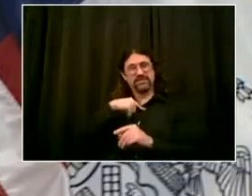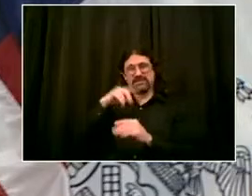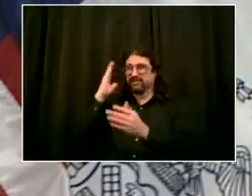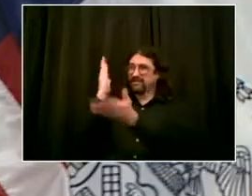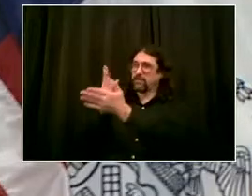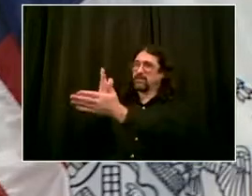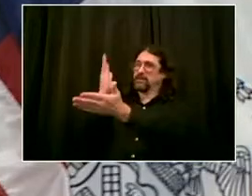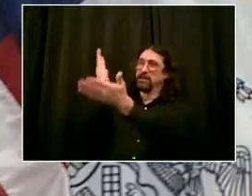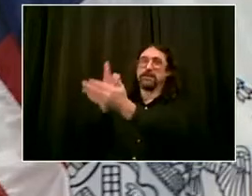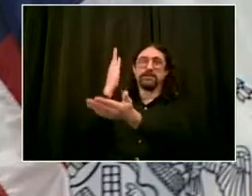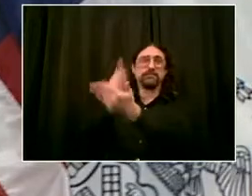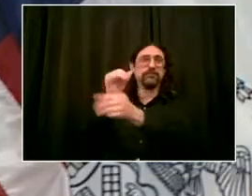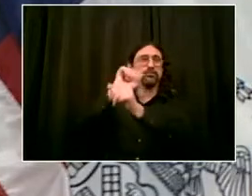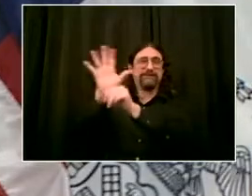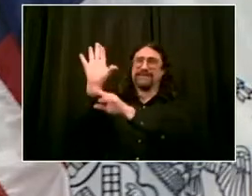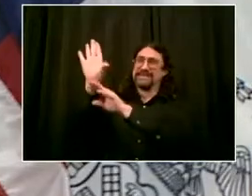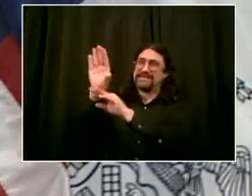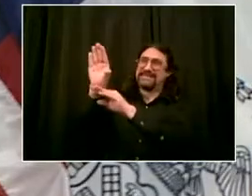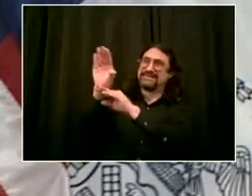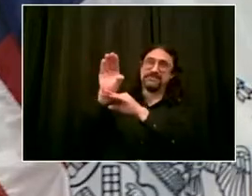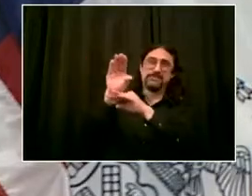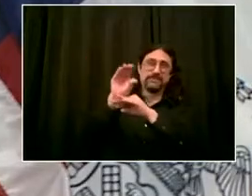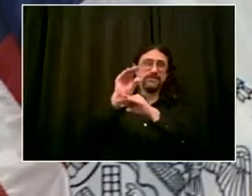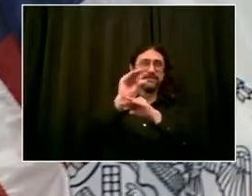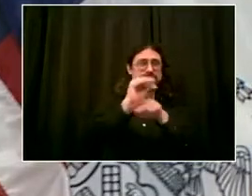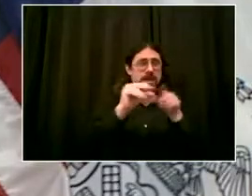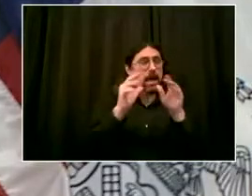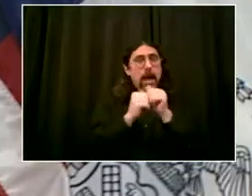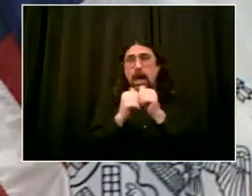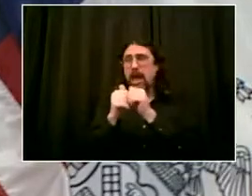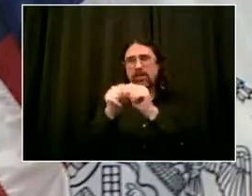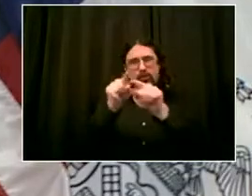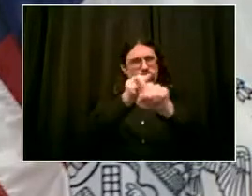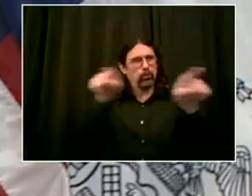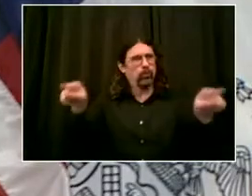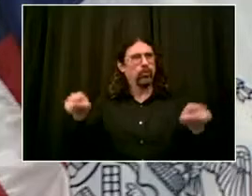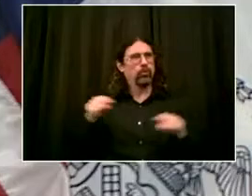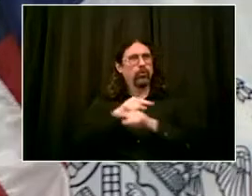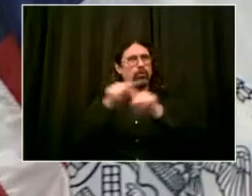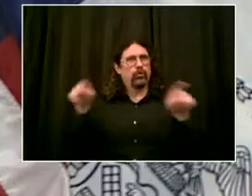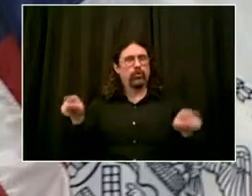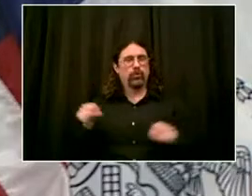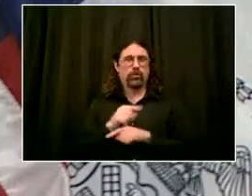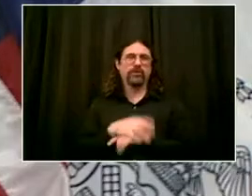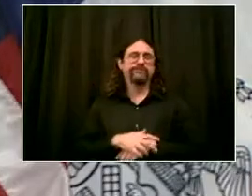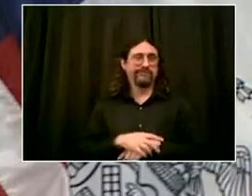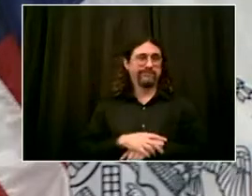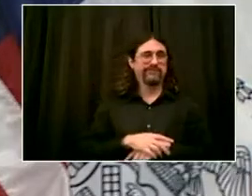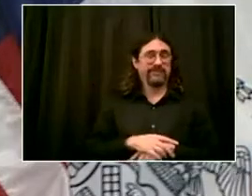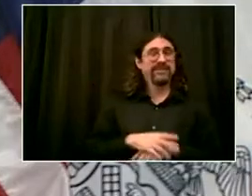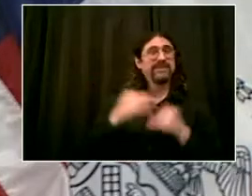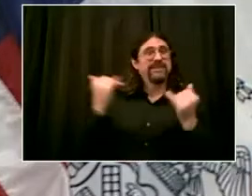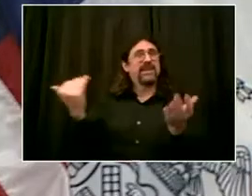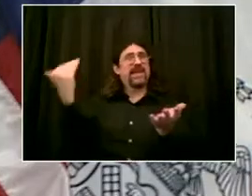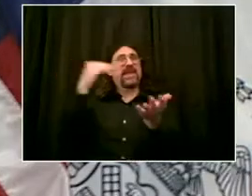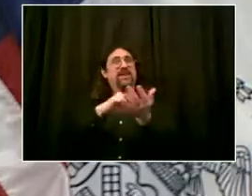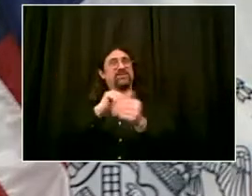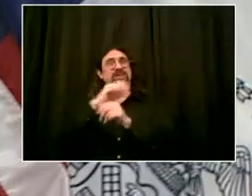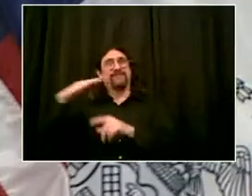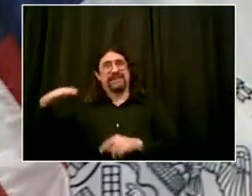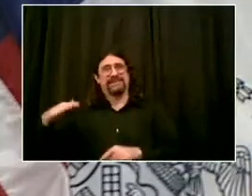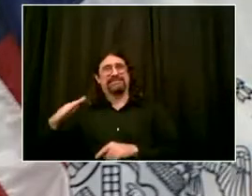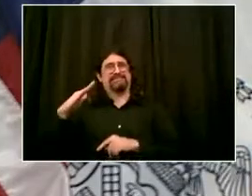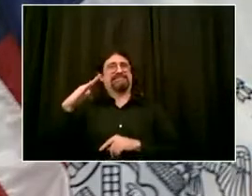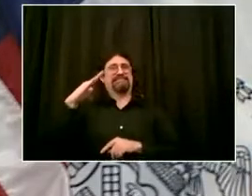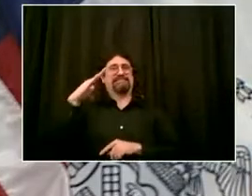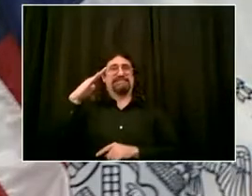us turn this last corner so we can beat this disease once and for all and bring our city back and when we do I don't